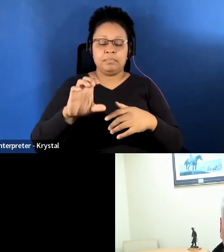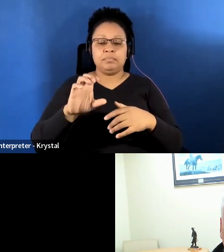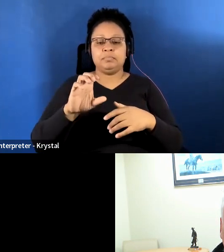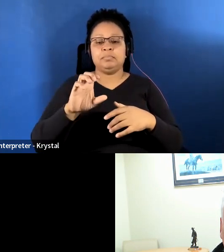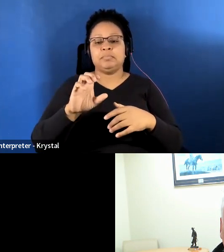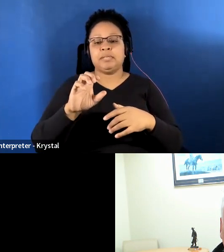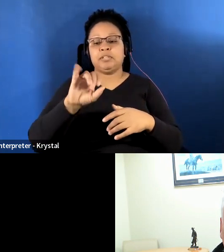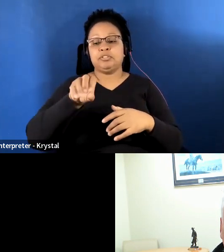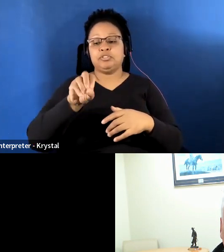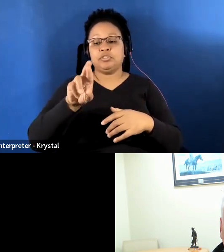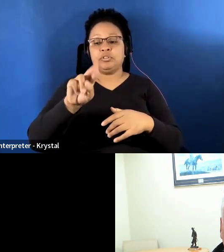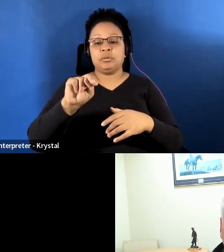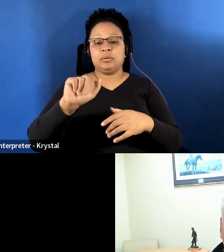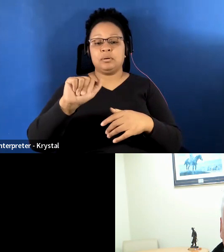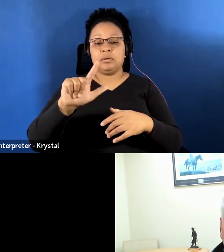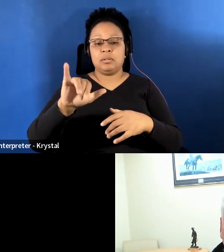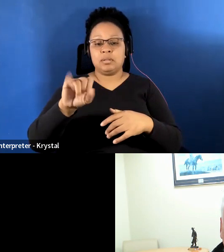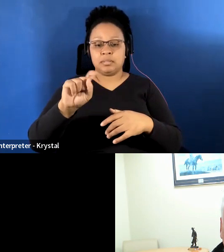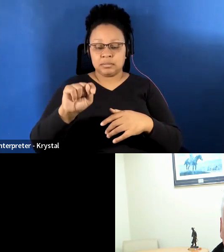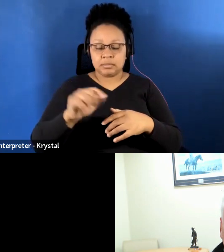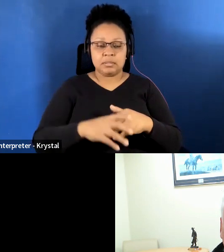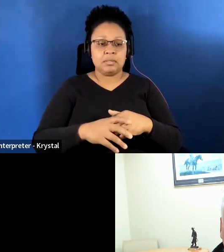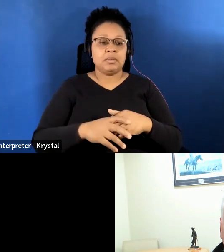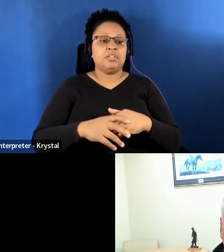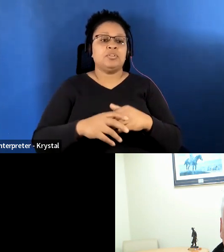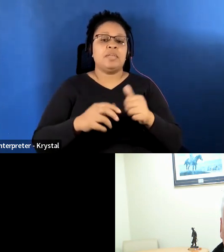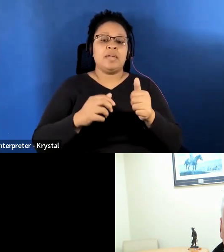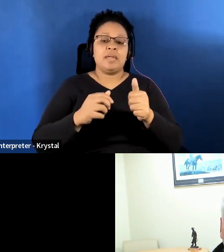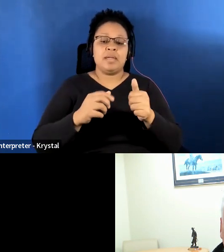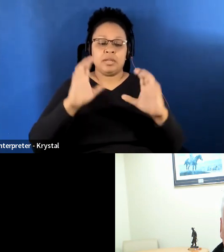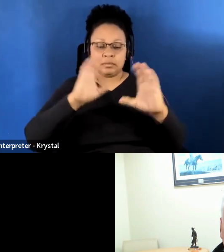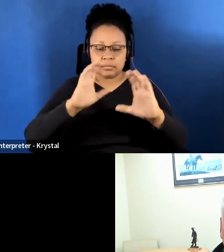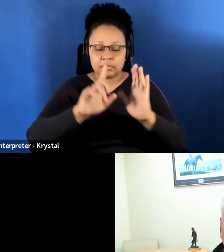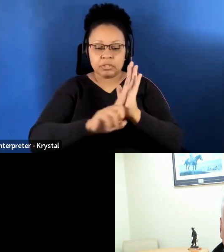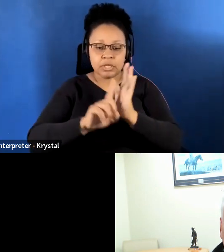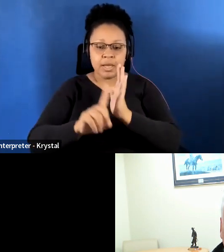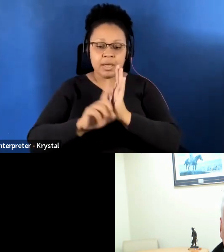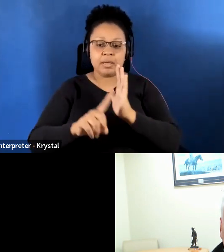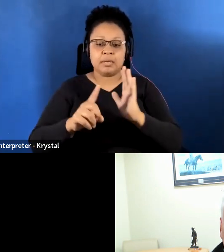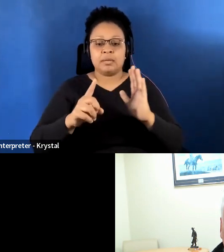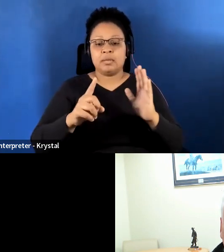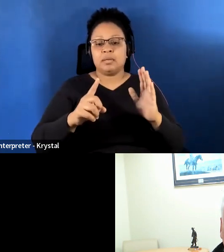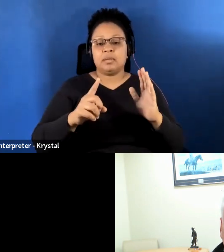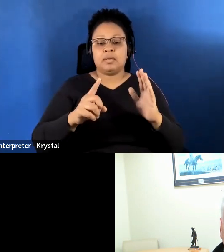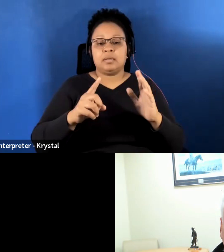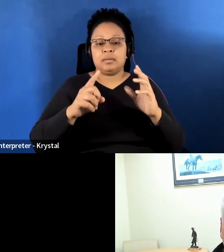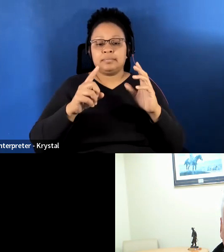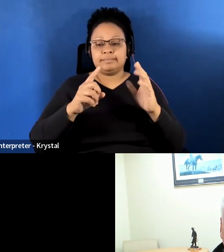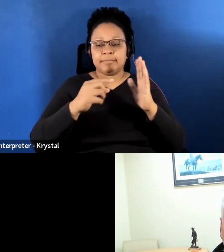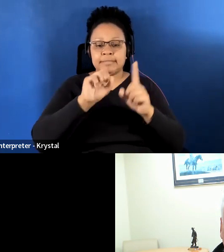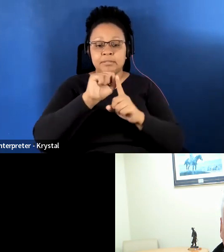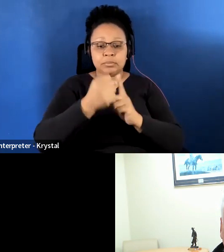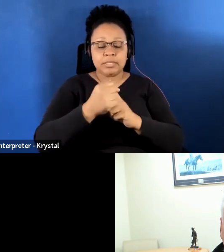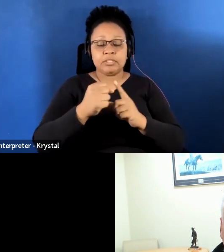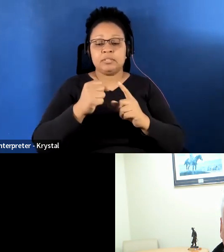up the intersections of injustice. That's their focus in journalism. Well, this past